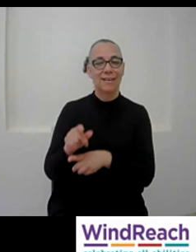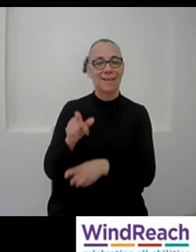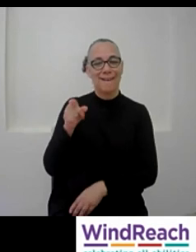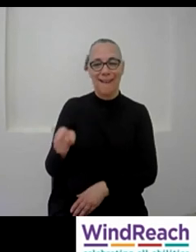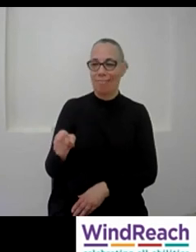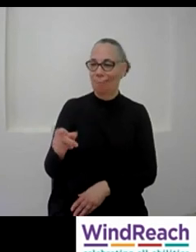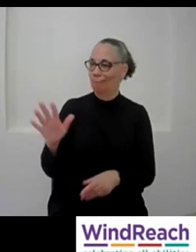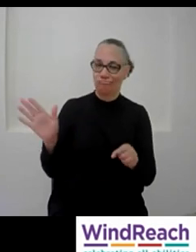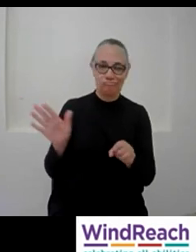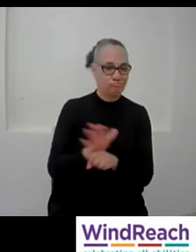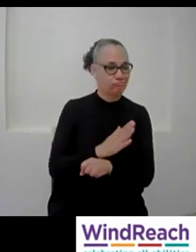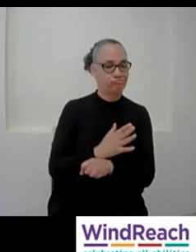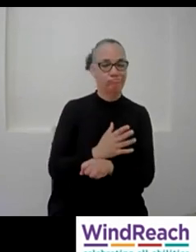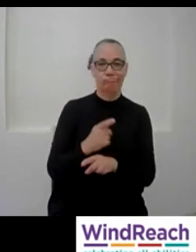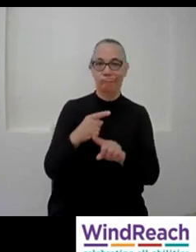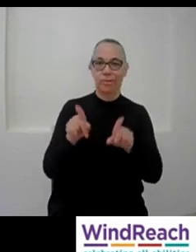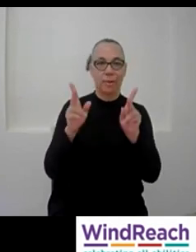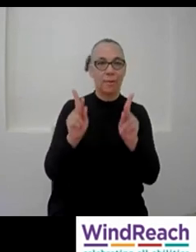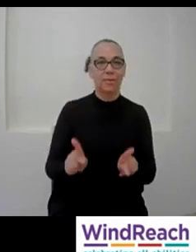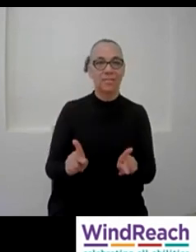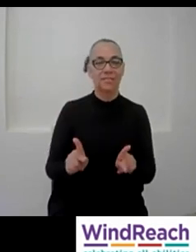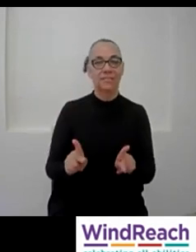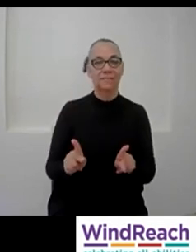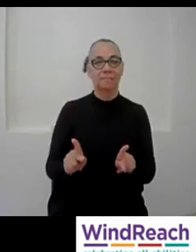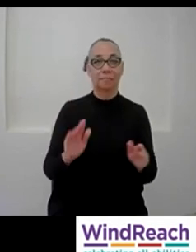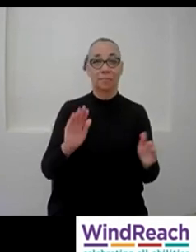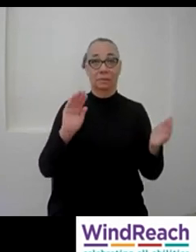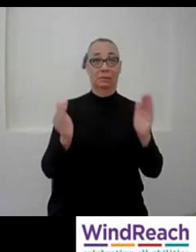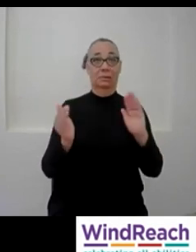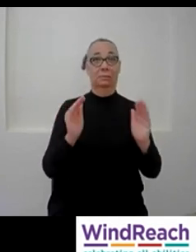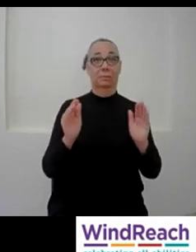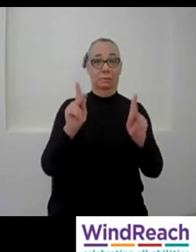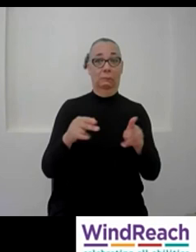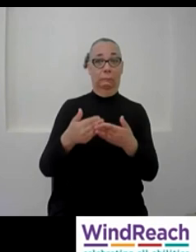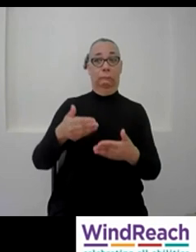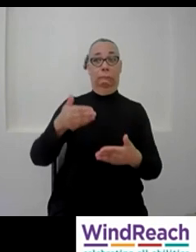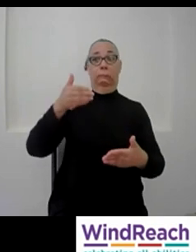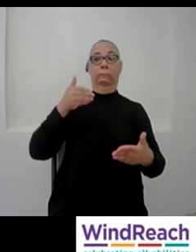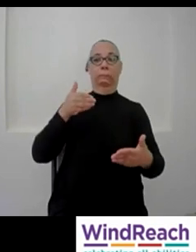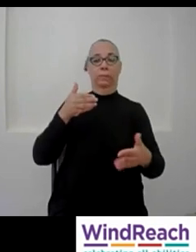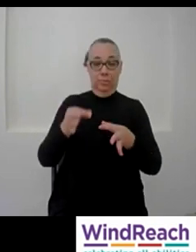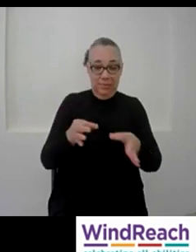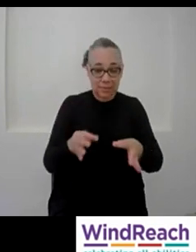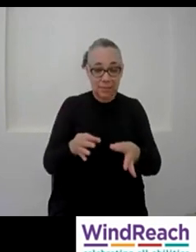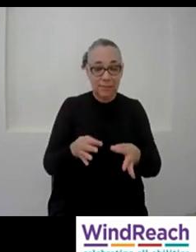different person to the one that was previously being described.